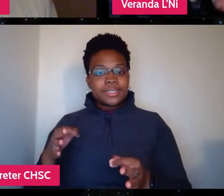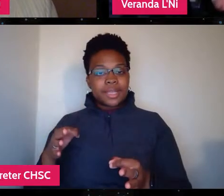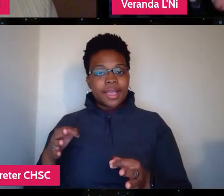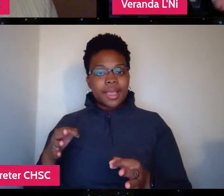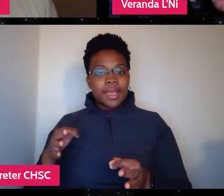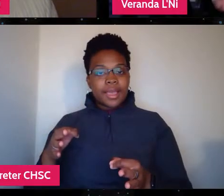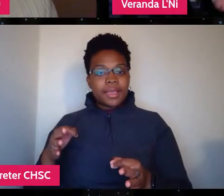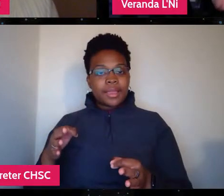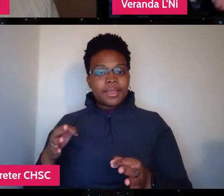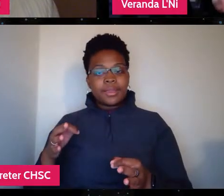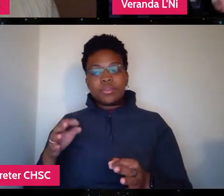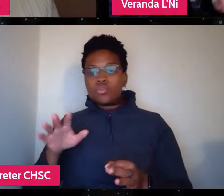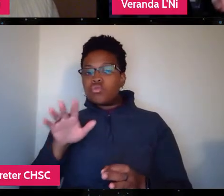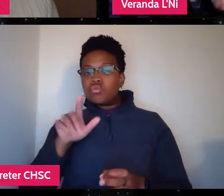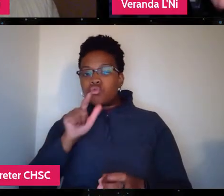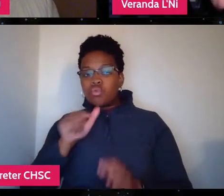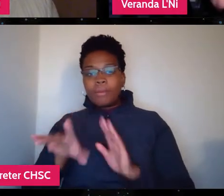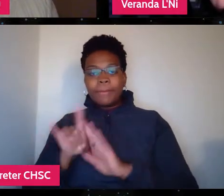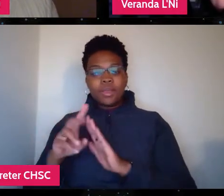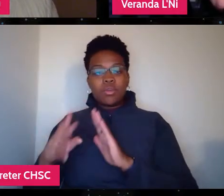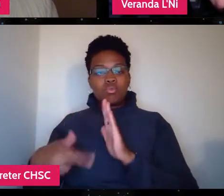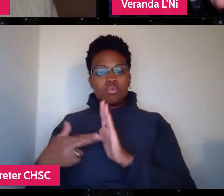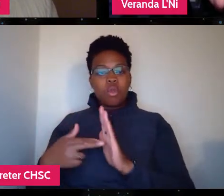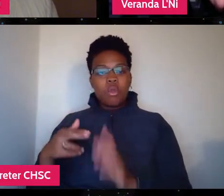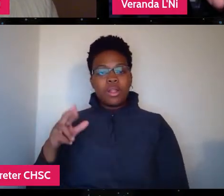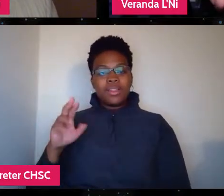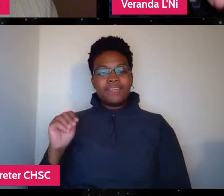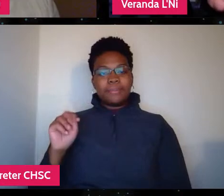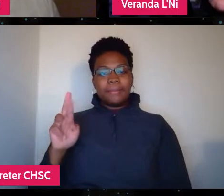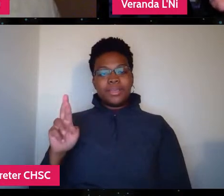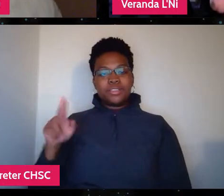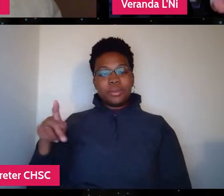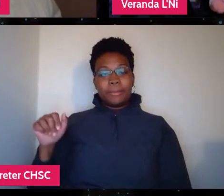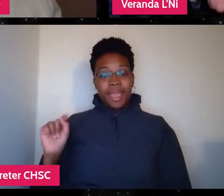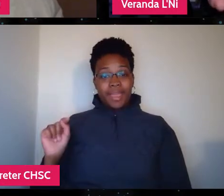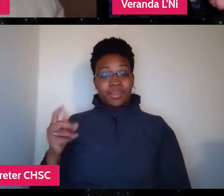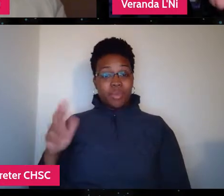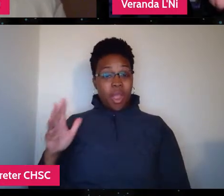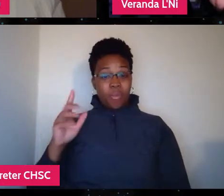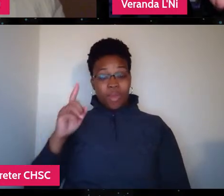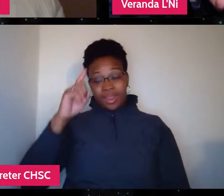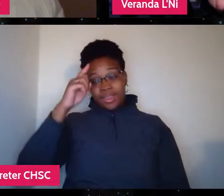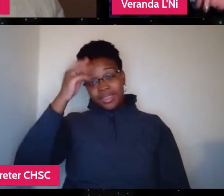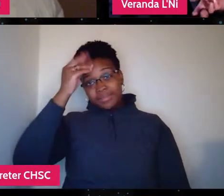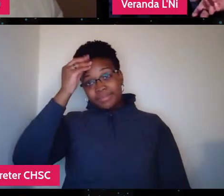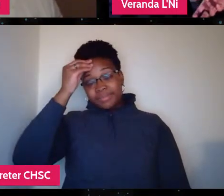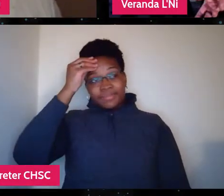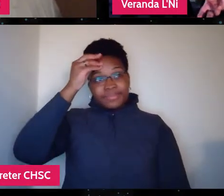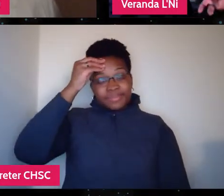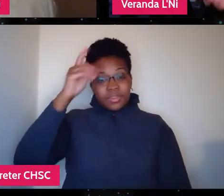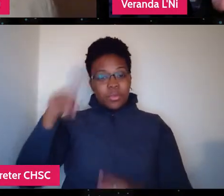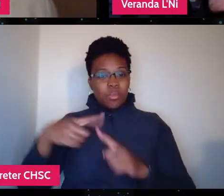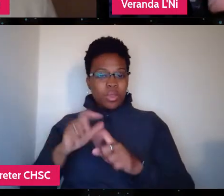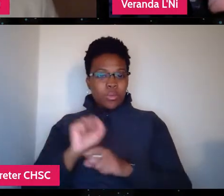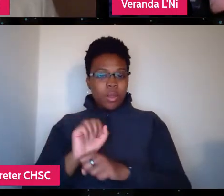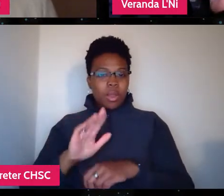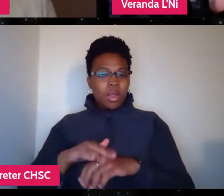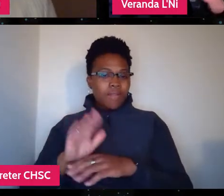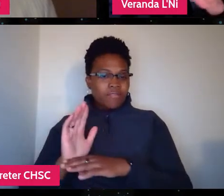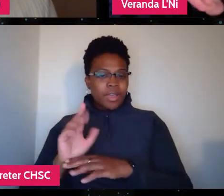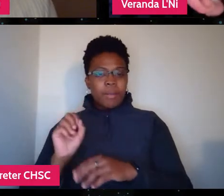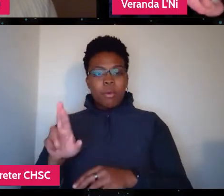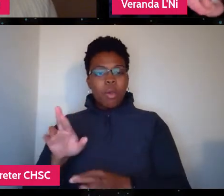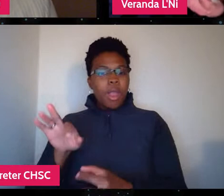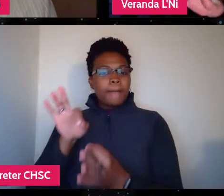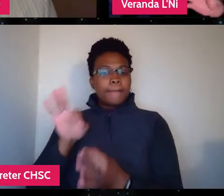the role of Mr. Pat? I mean, was he already on your mind when you were working on the film, or was it just like a